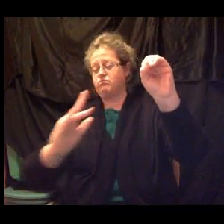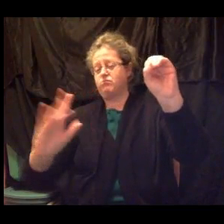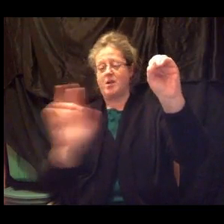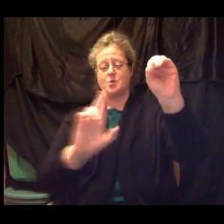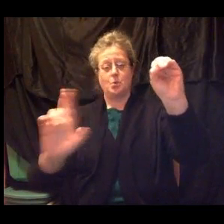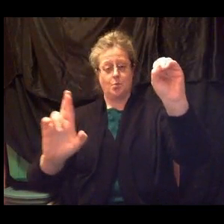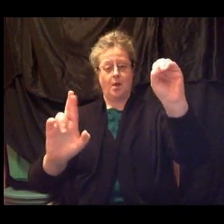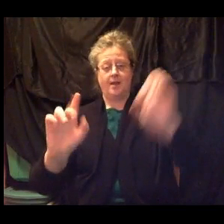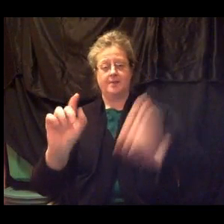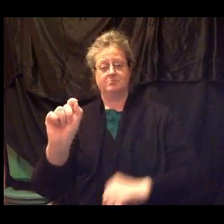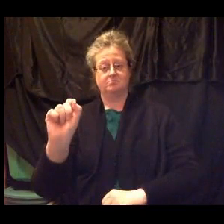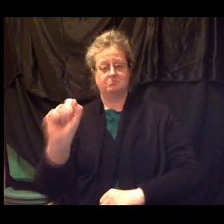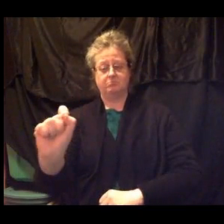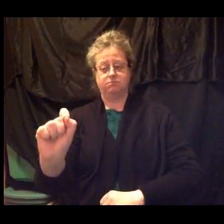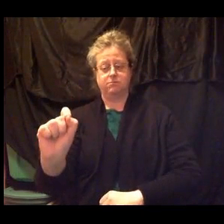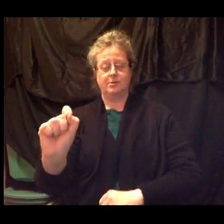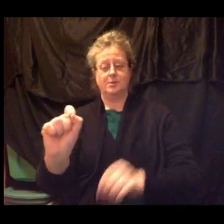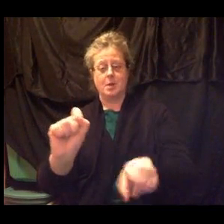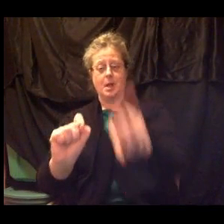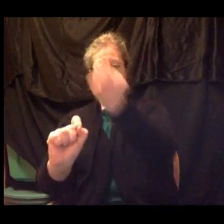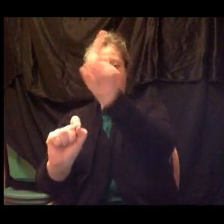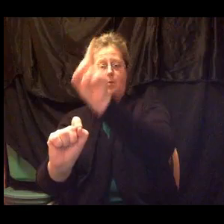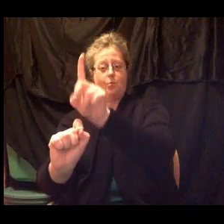choose another point, and that's called 1.